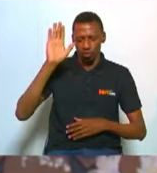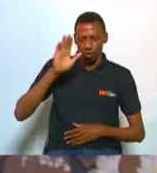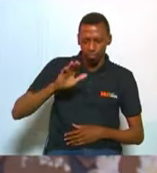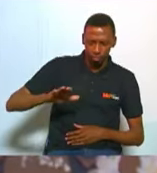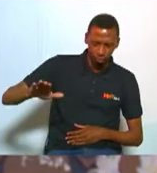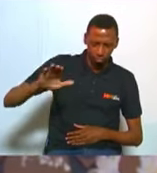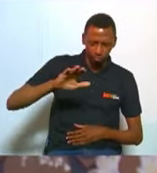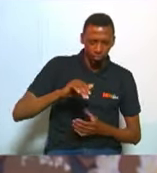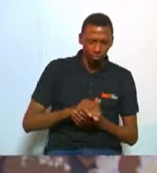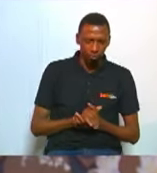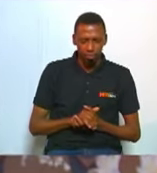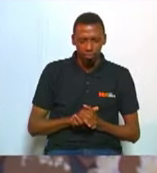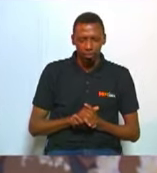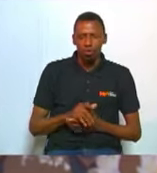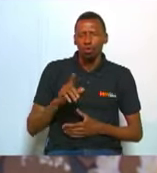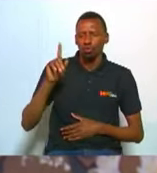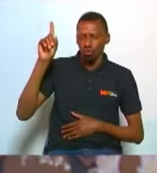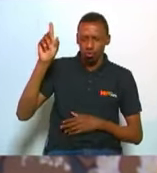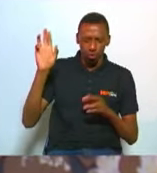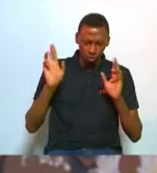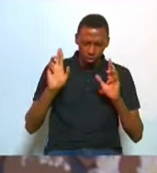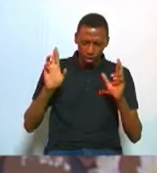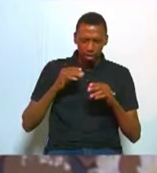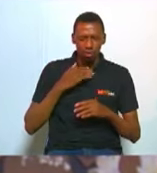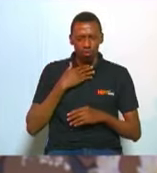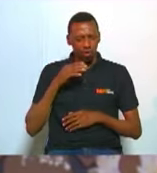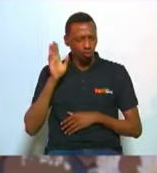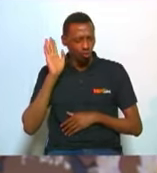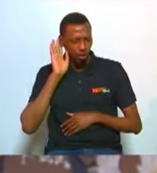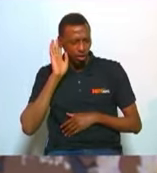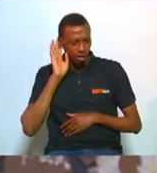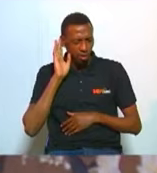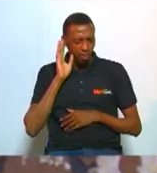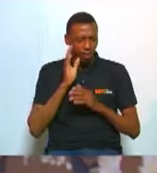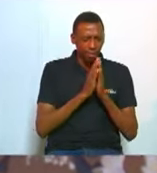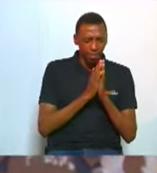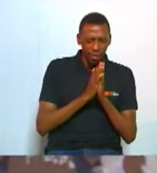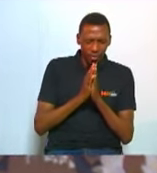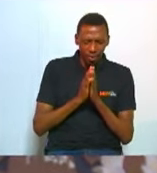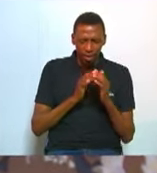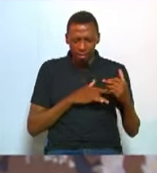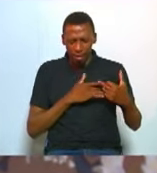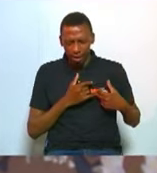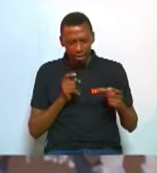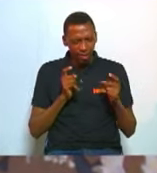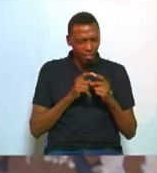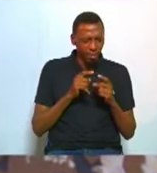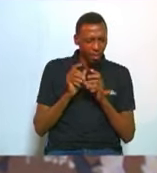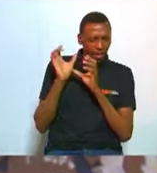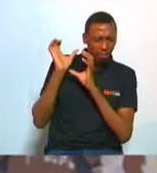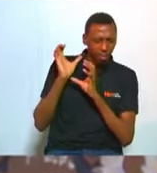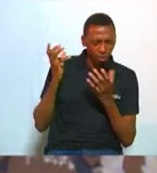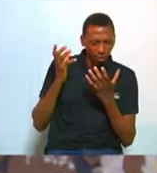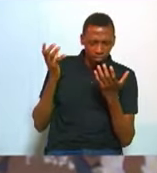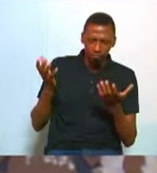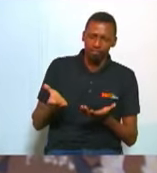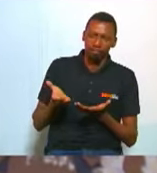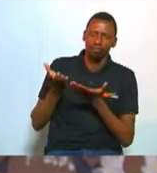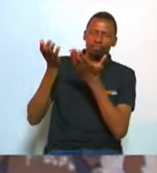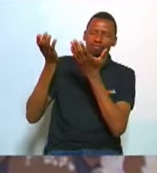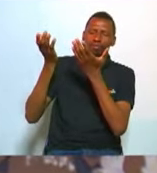want to hear the petitions. You want to hear the burdens of our hearts. And today, Lord, we